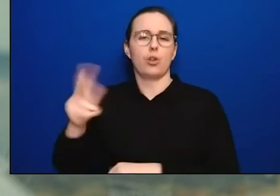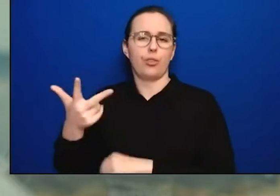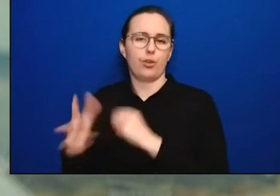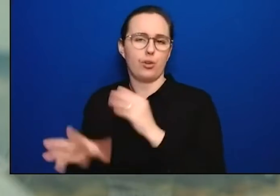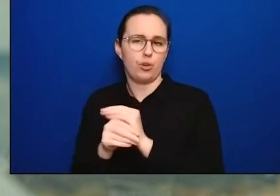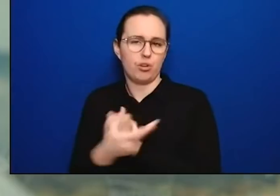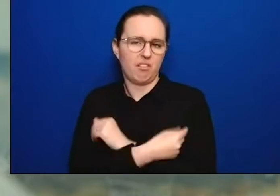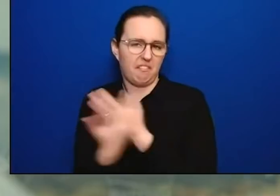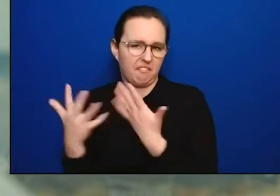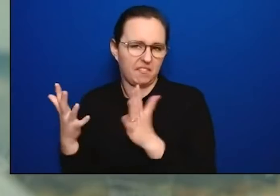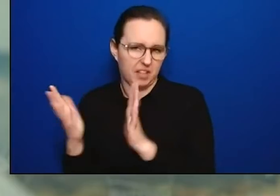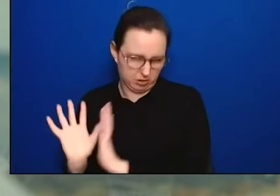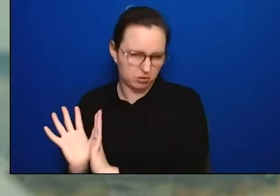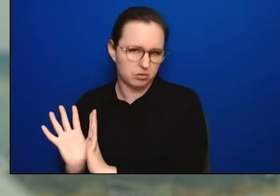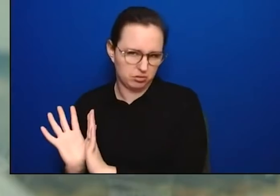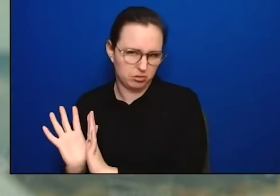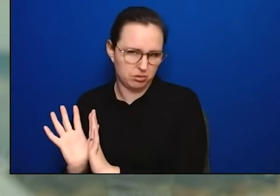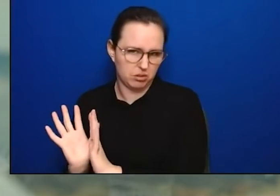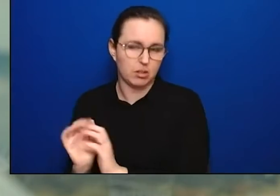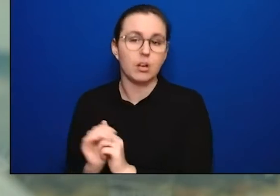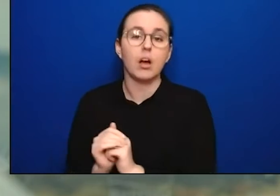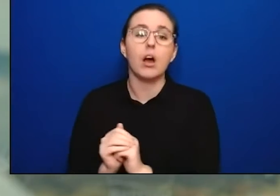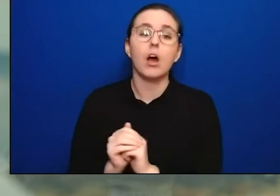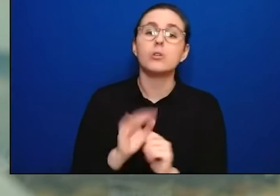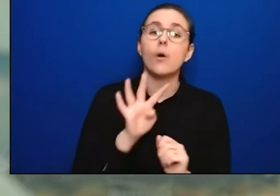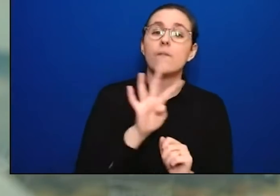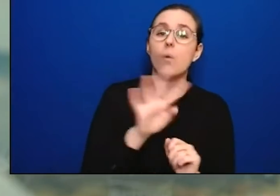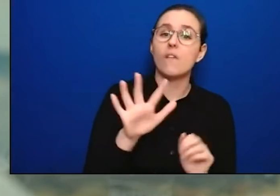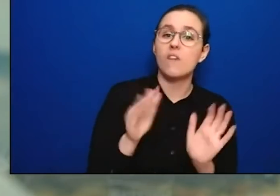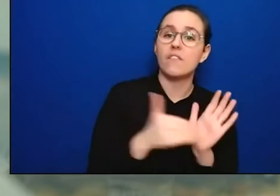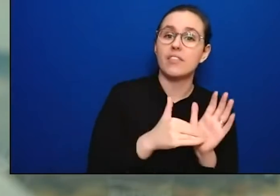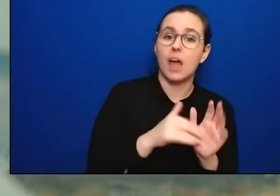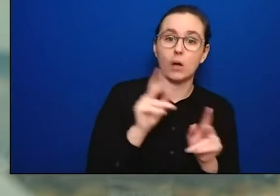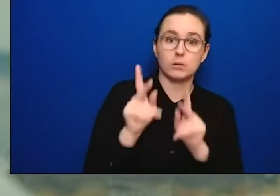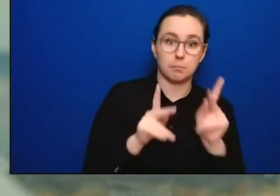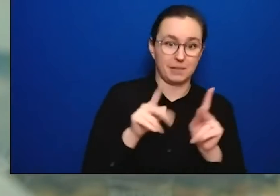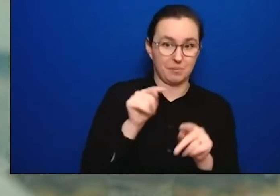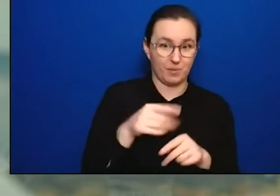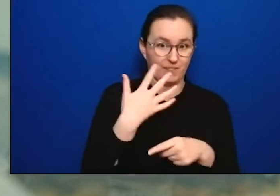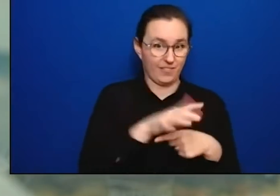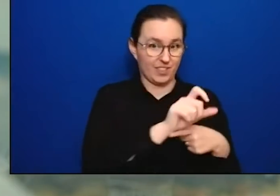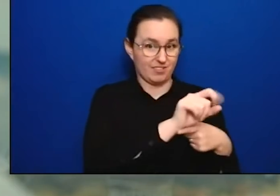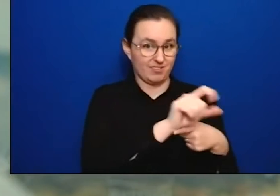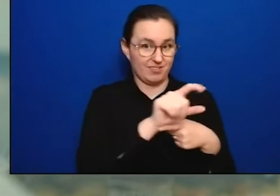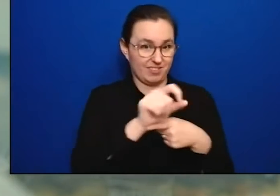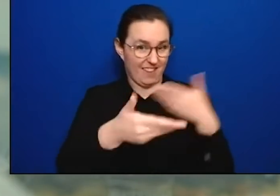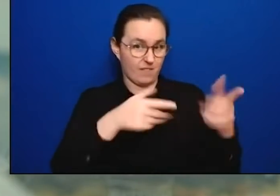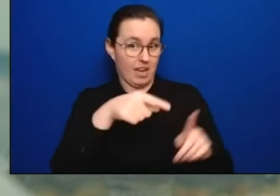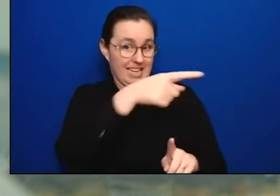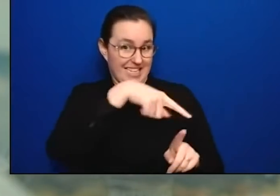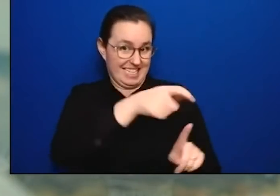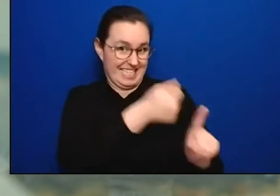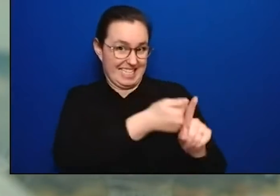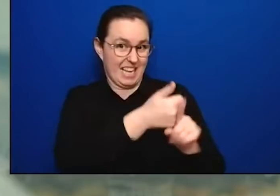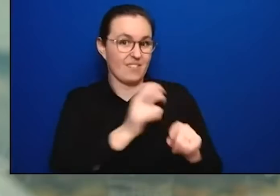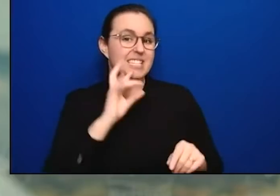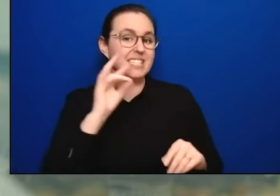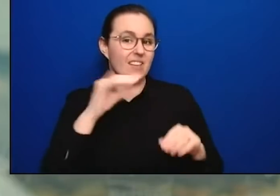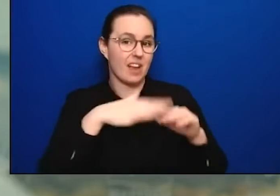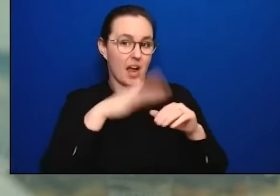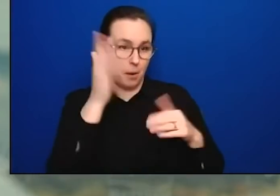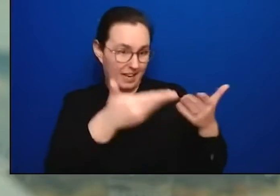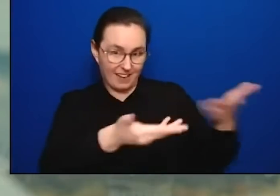have got their third dose. And so what I'd say today to those people, first of all, the 45,000